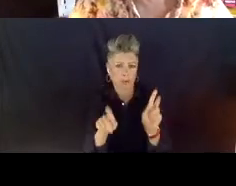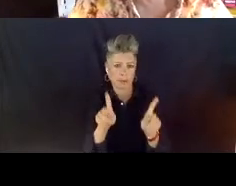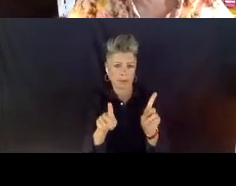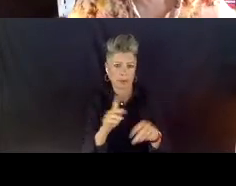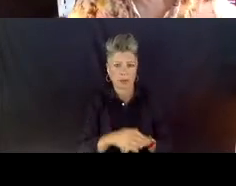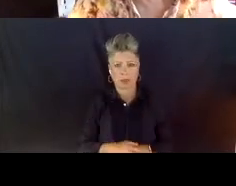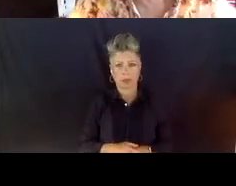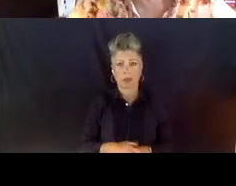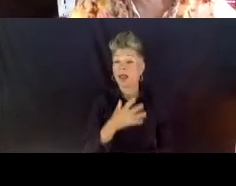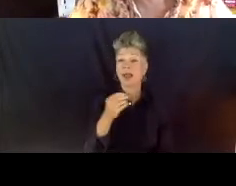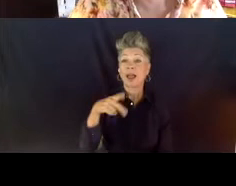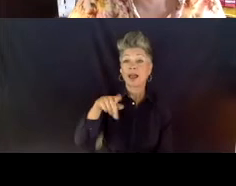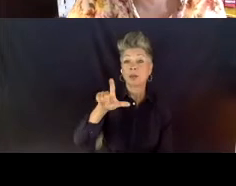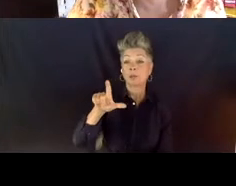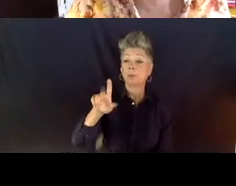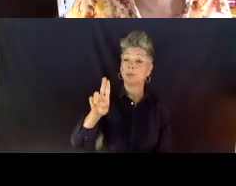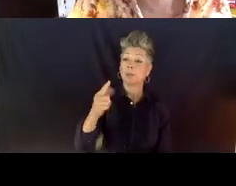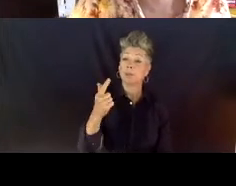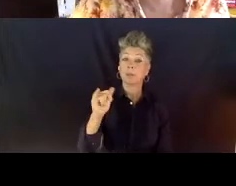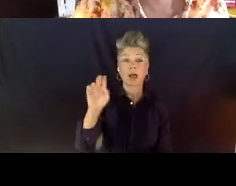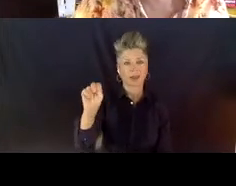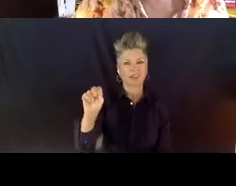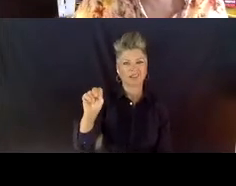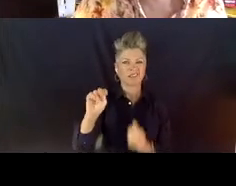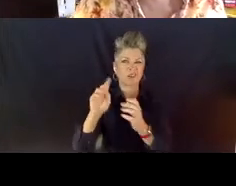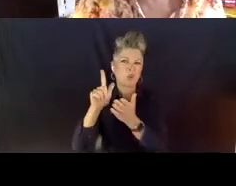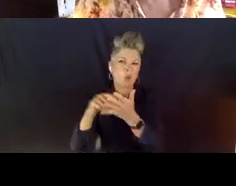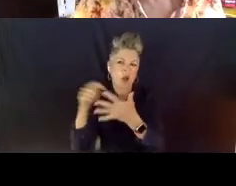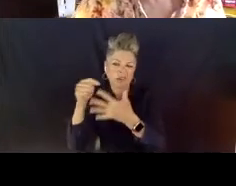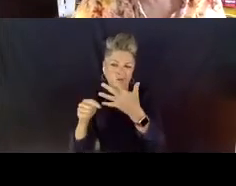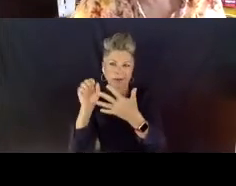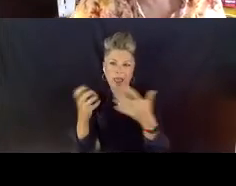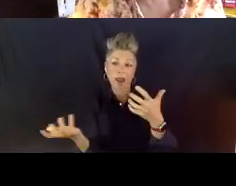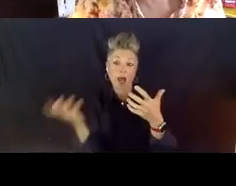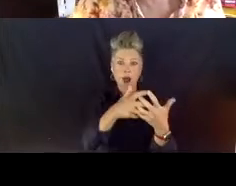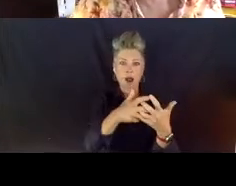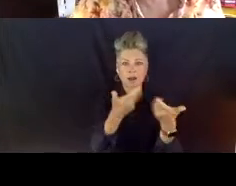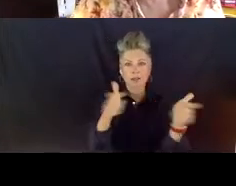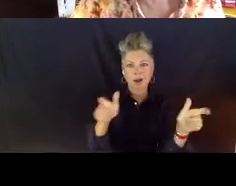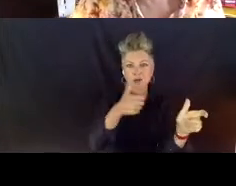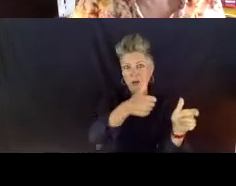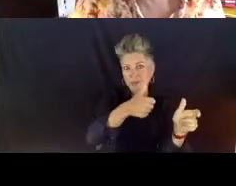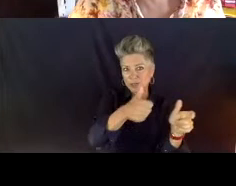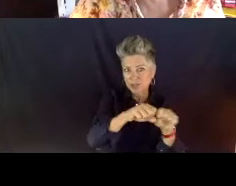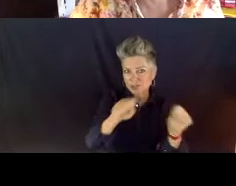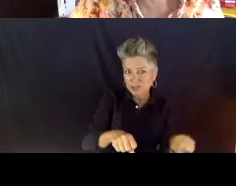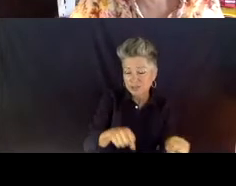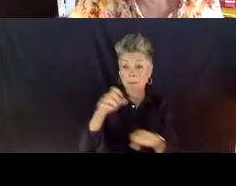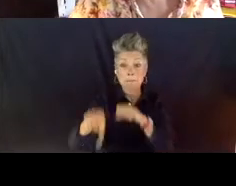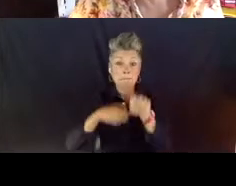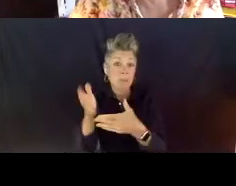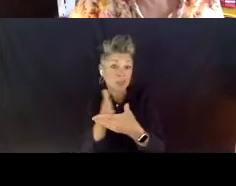components, the components that can connect to the larger transportation system, such as bike share and bike